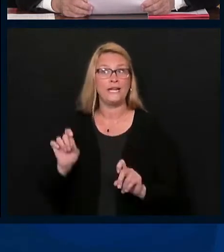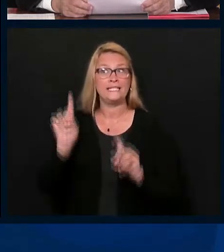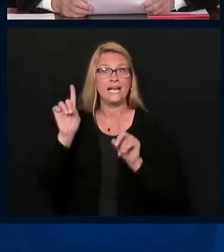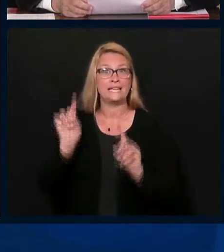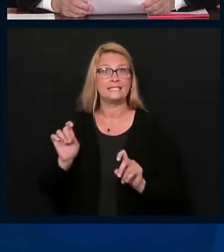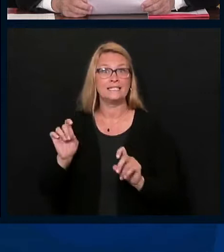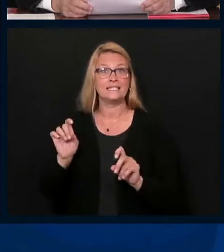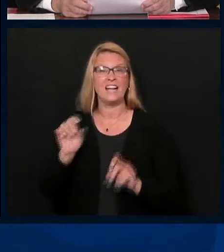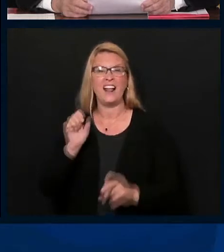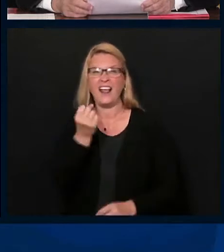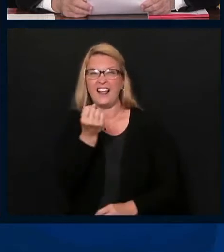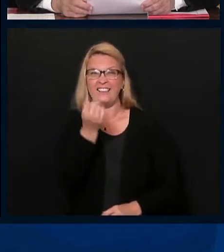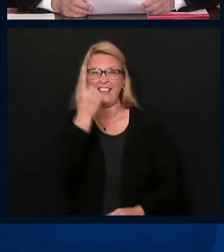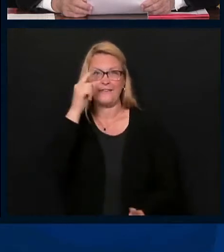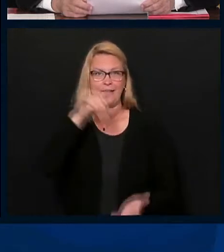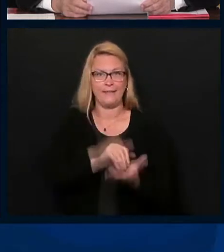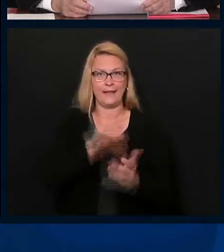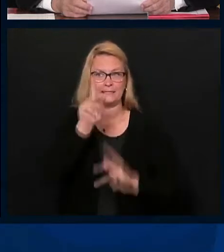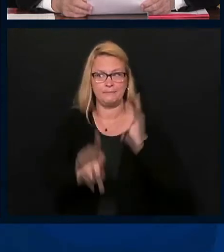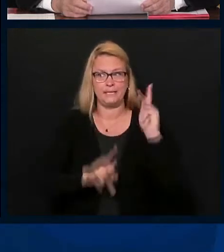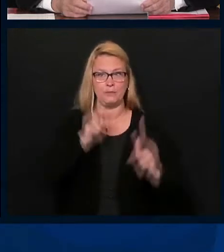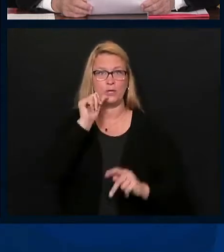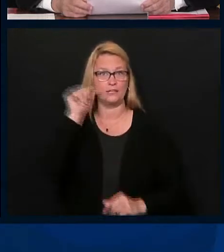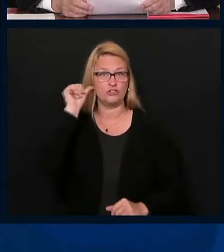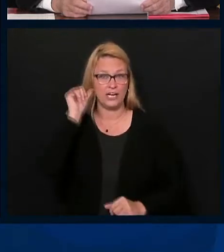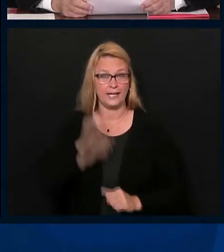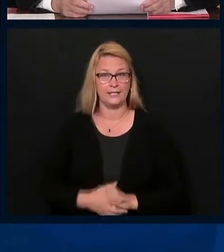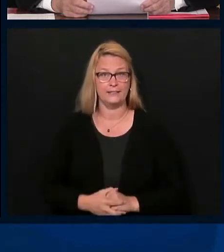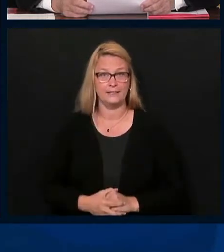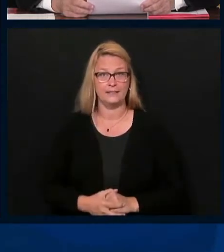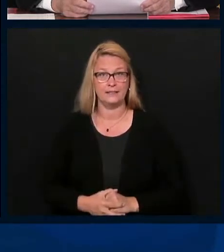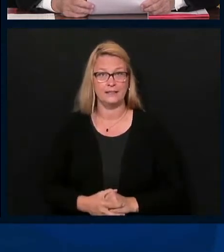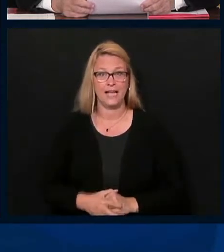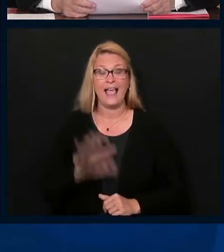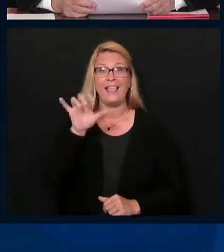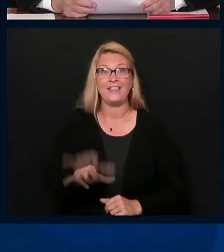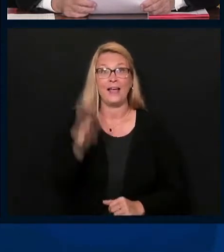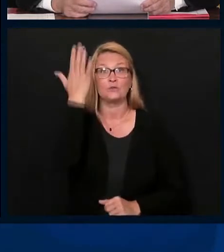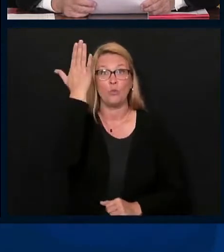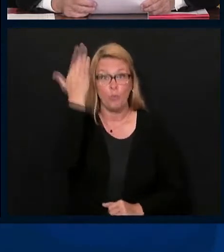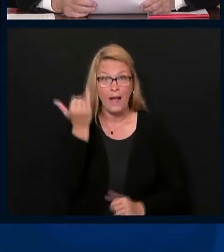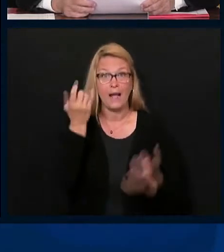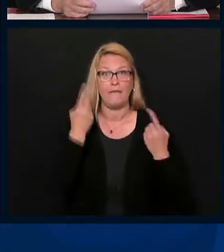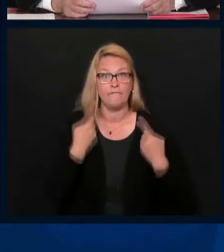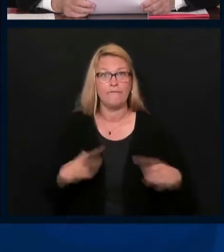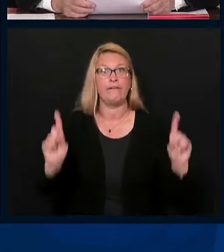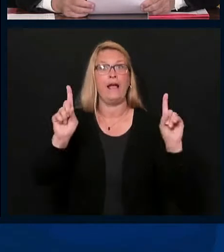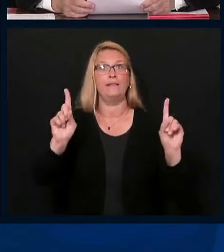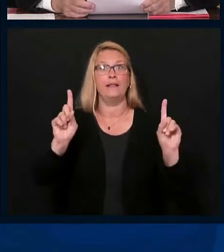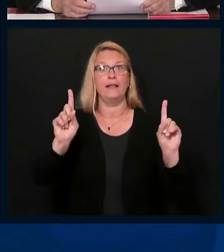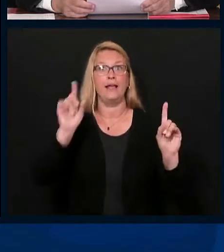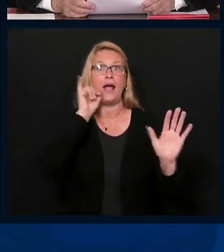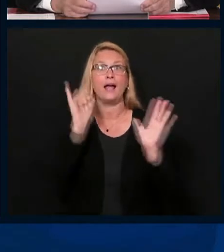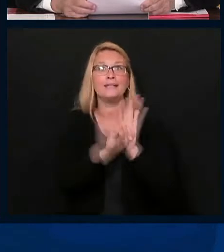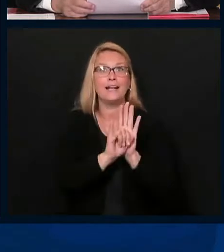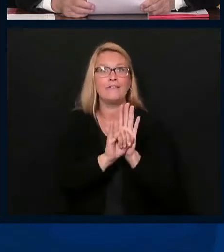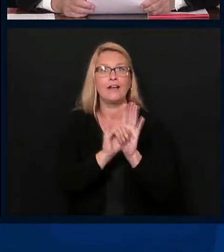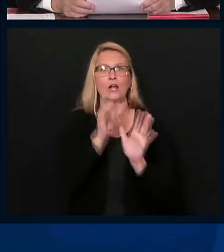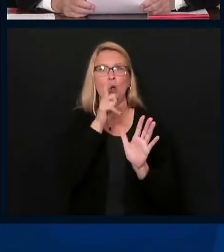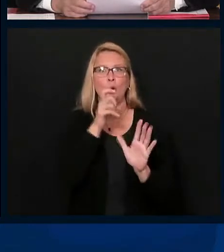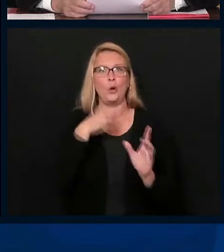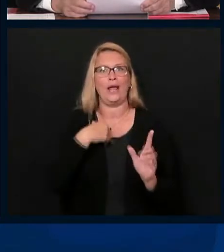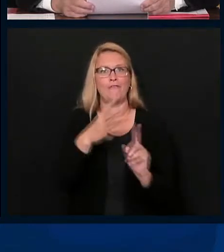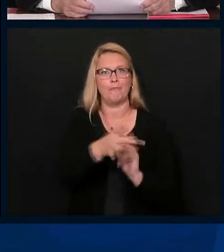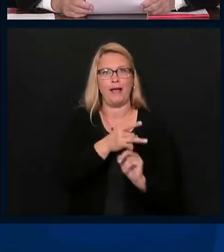excess of 11,000 people. That's why we're finding all of these additional